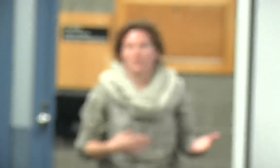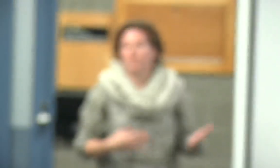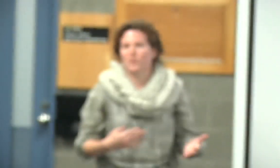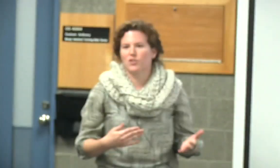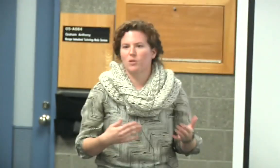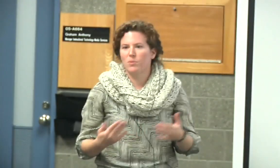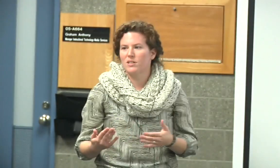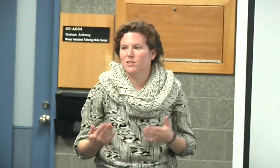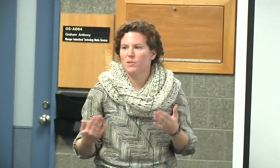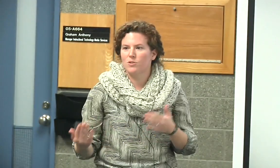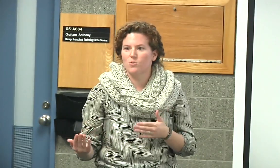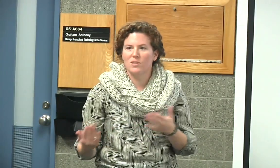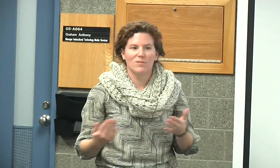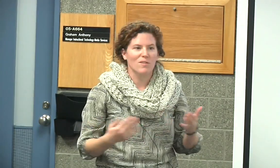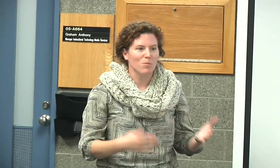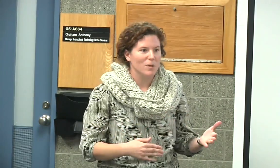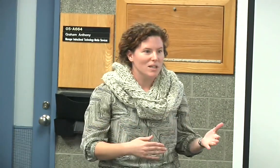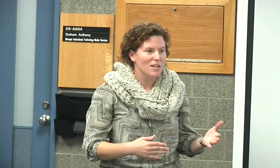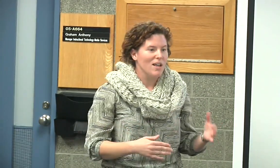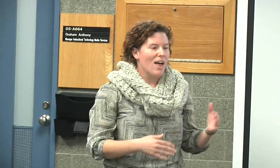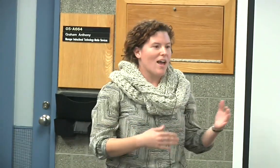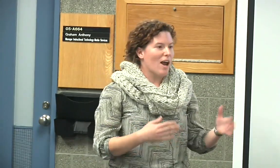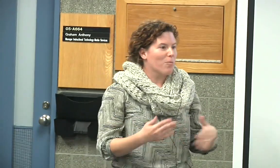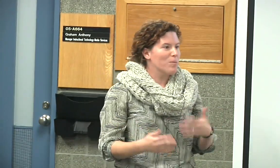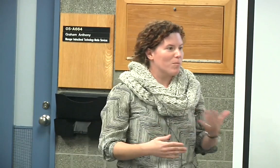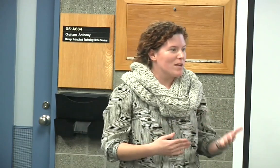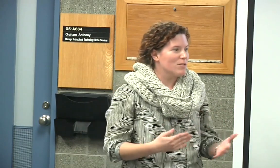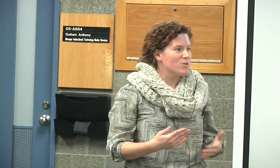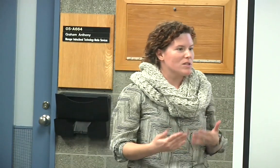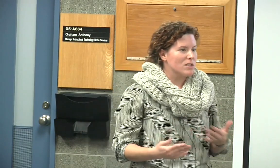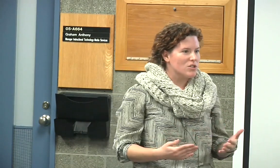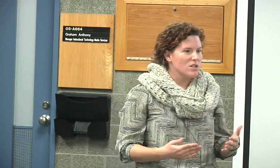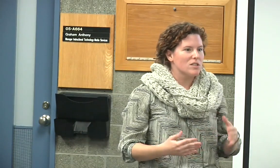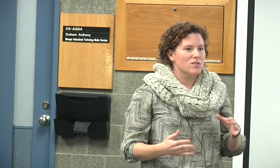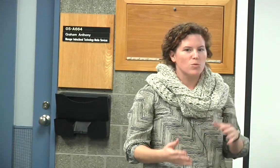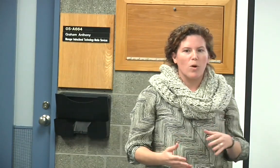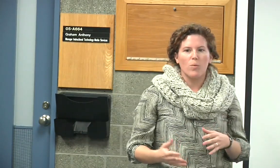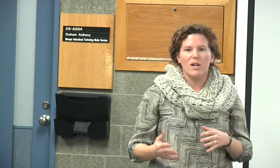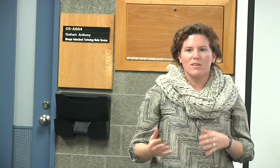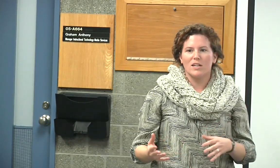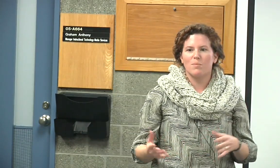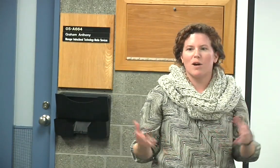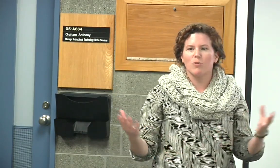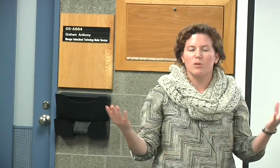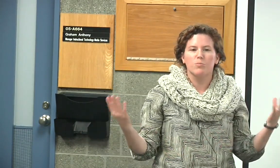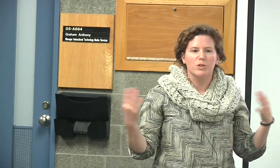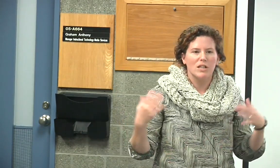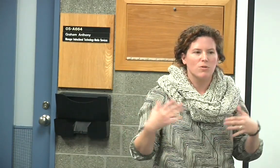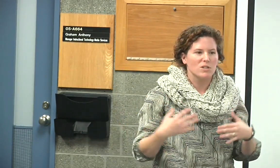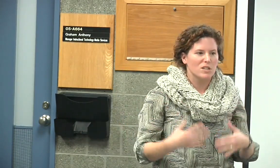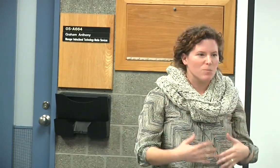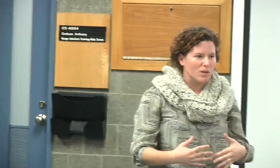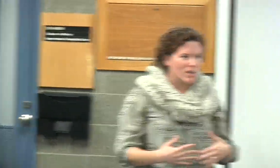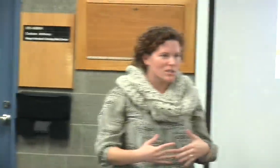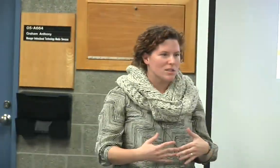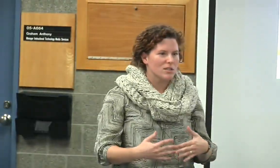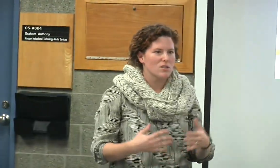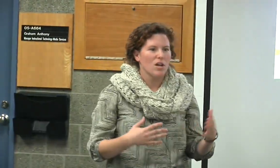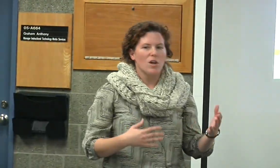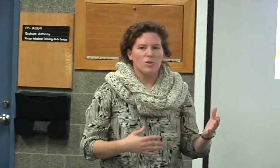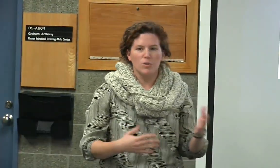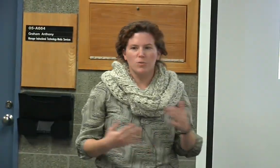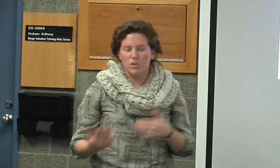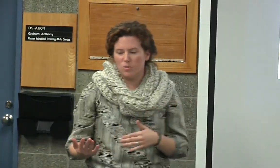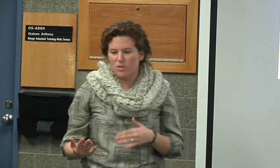game conservation in places my students have never been, and how people make those decisions? This is one way to think about really bringing those